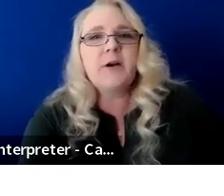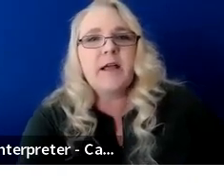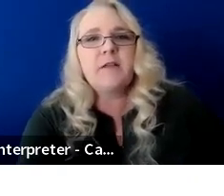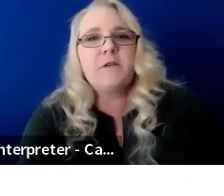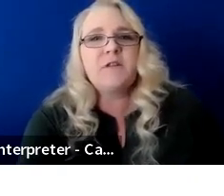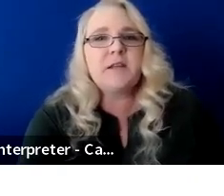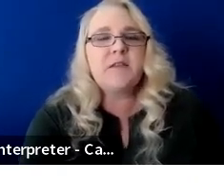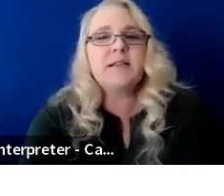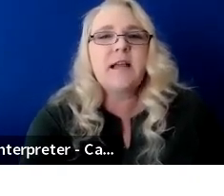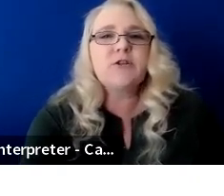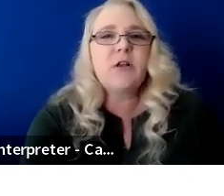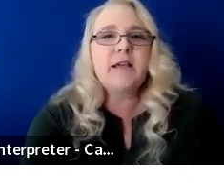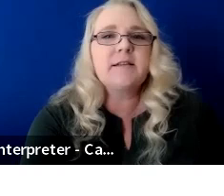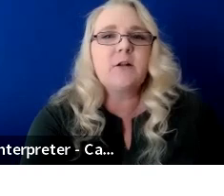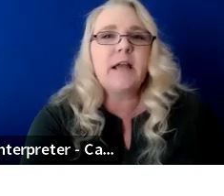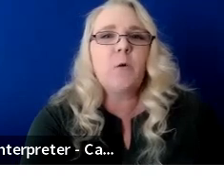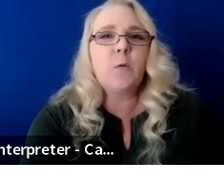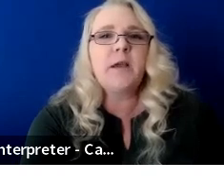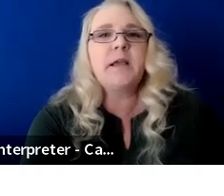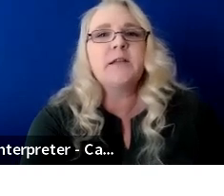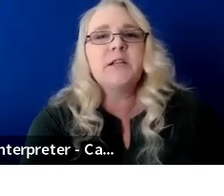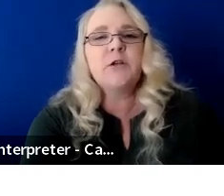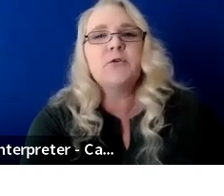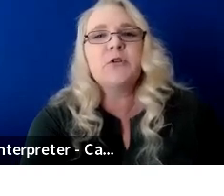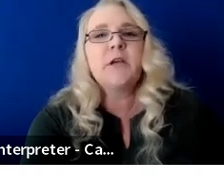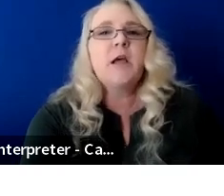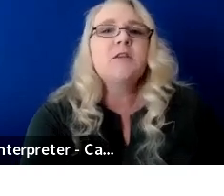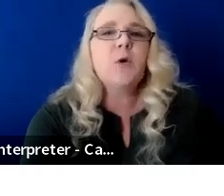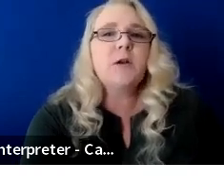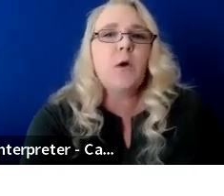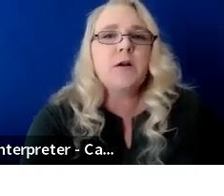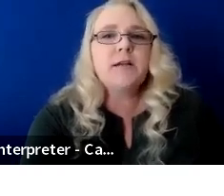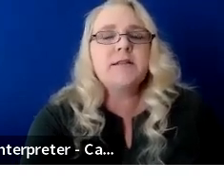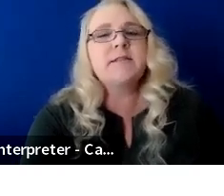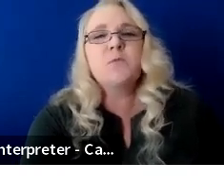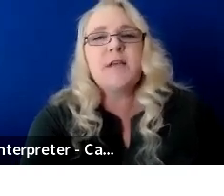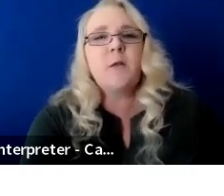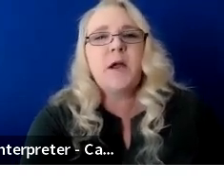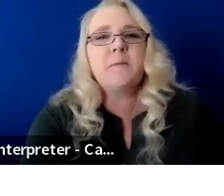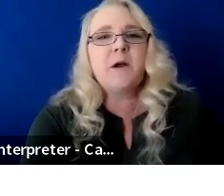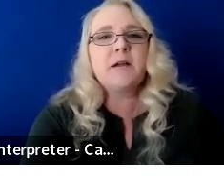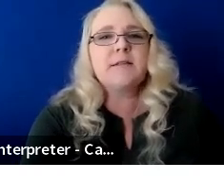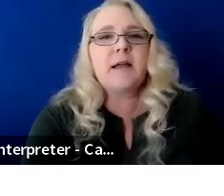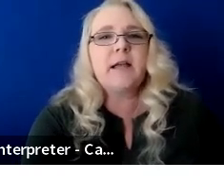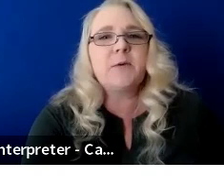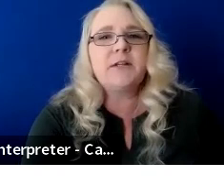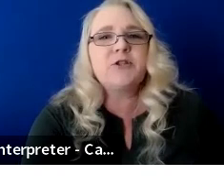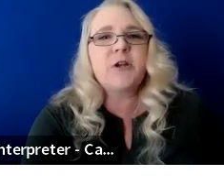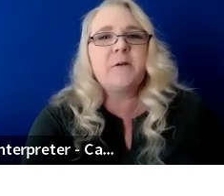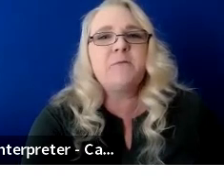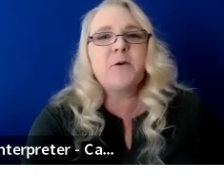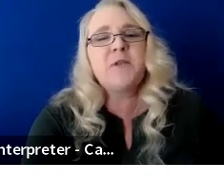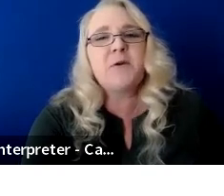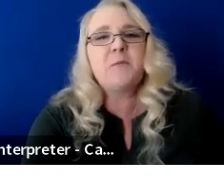tomorrow's Saturday, the 15th, and that's National ASL Day, where we continue to spread awareness and celebrate American Sign